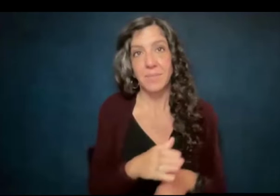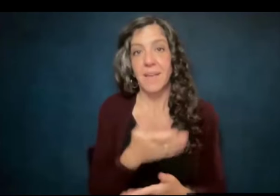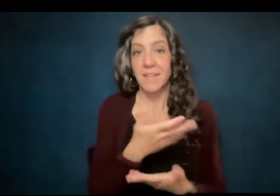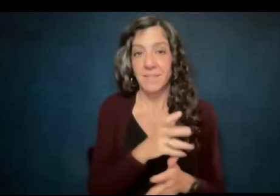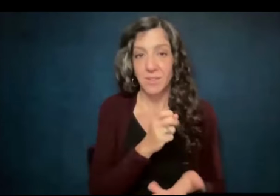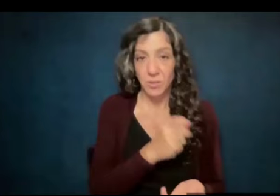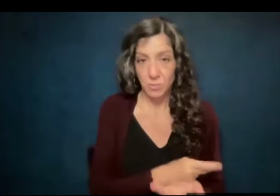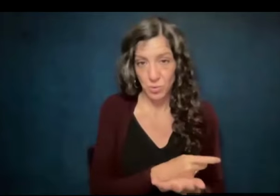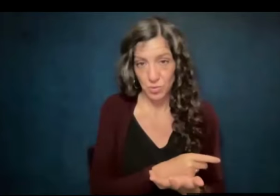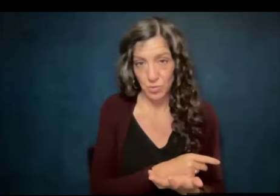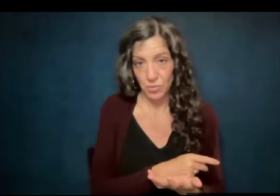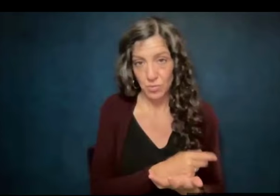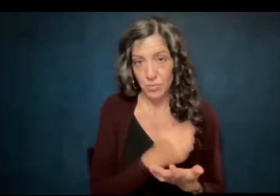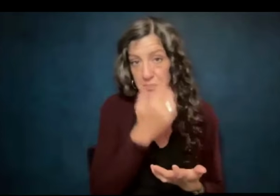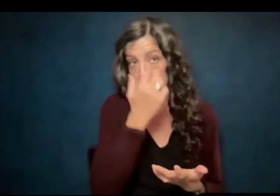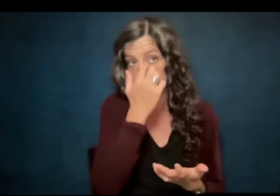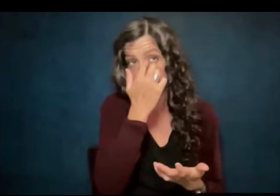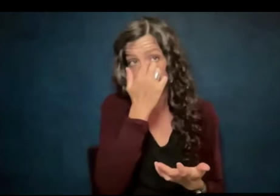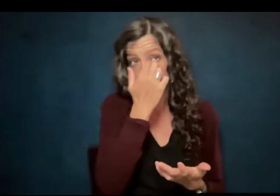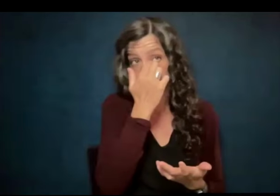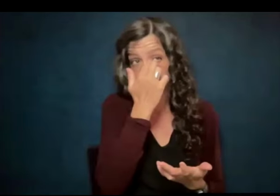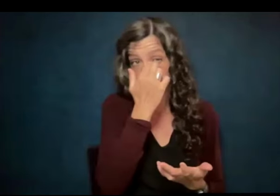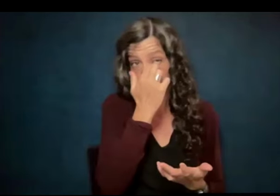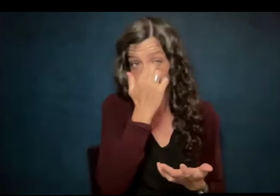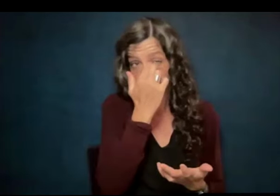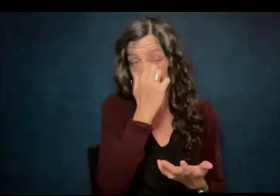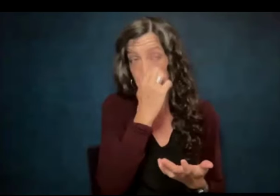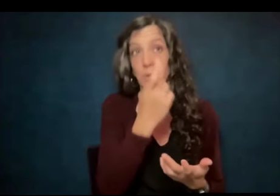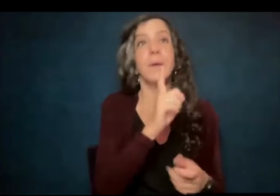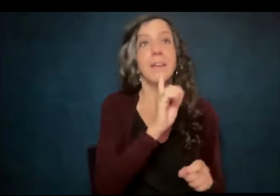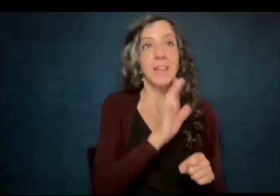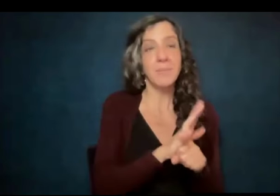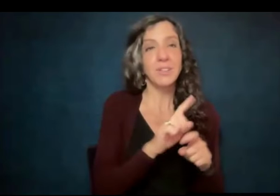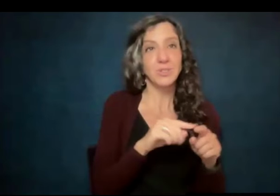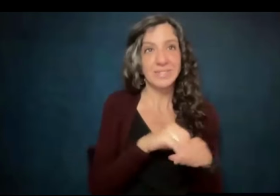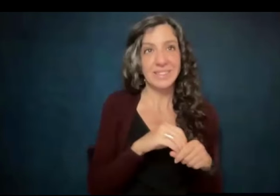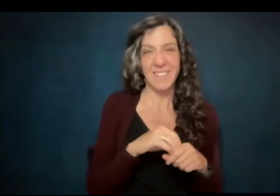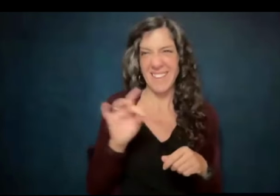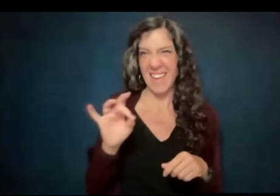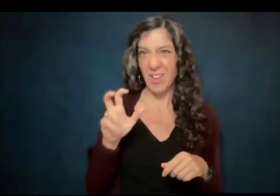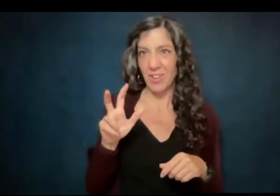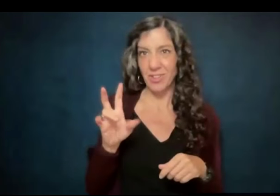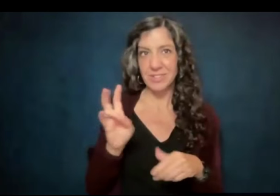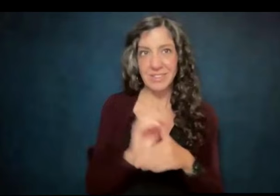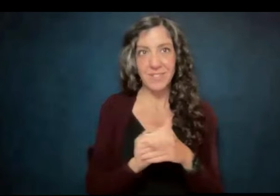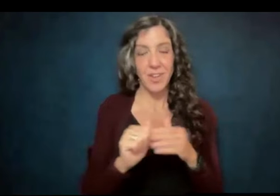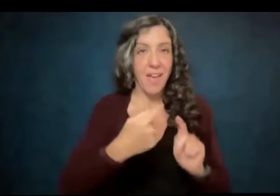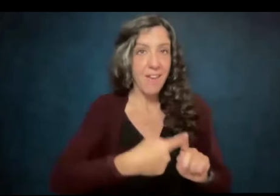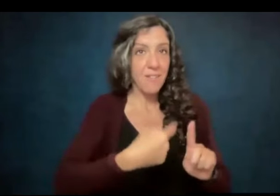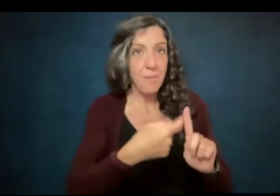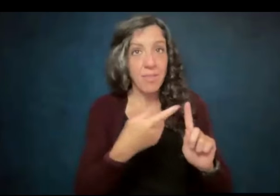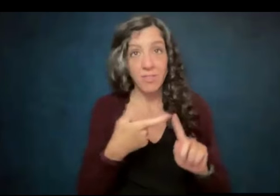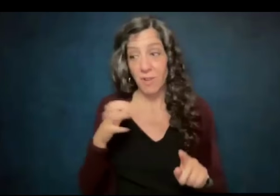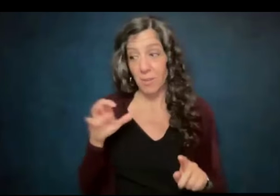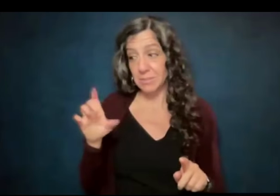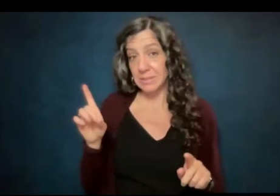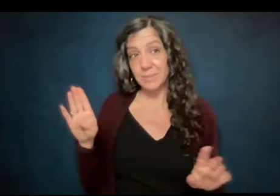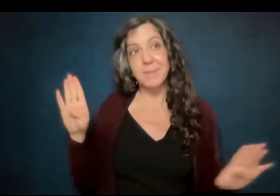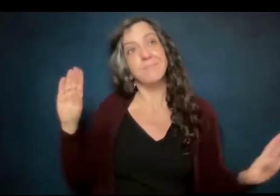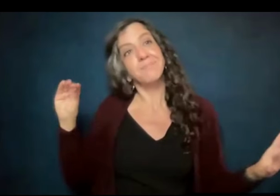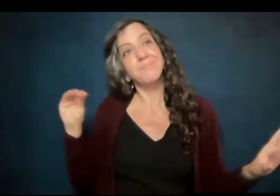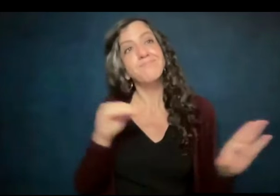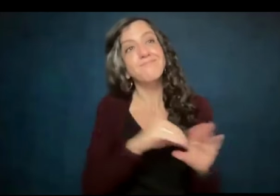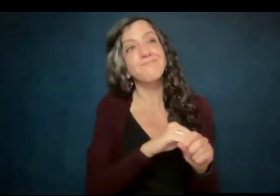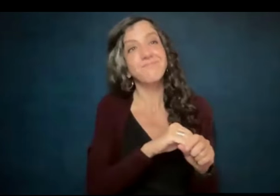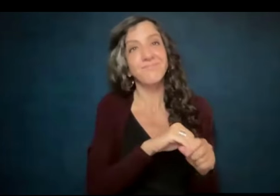approved. So Jaden commits to save $837 per month from his CDB. Each month, he's